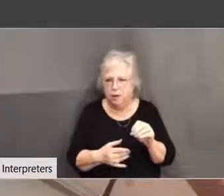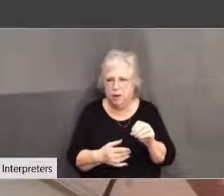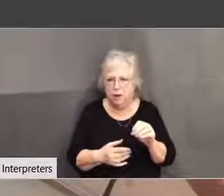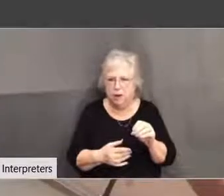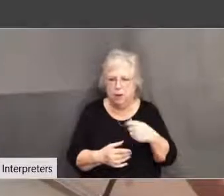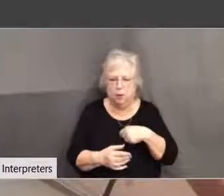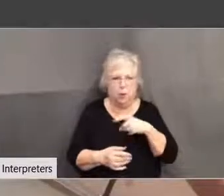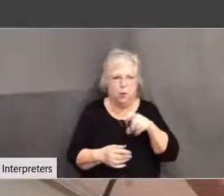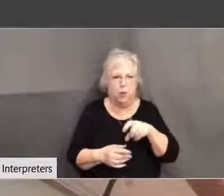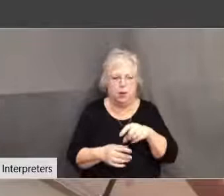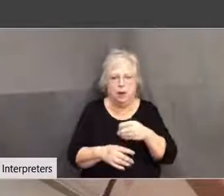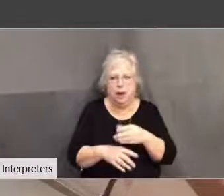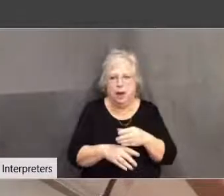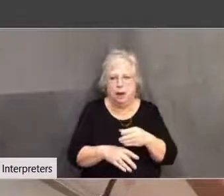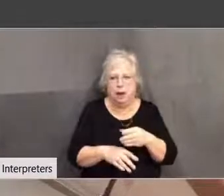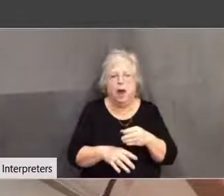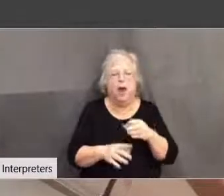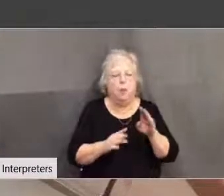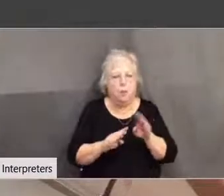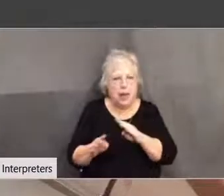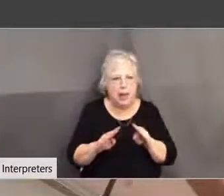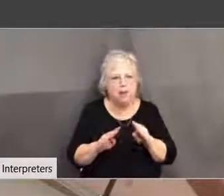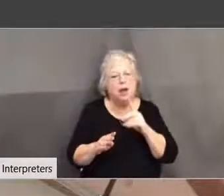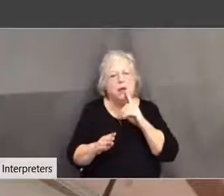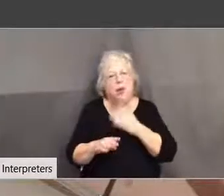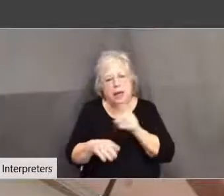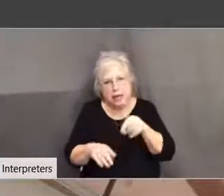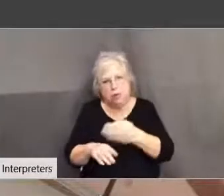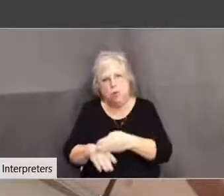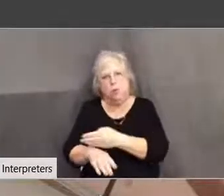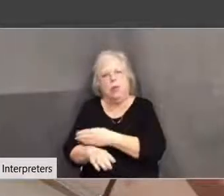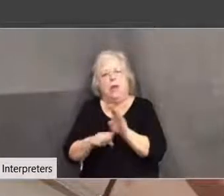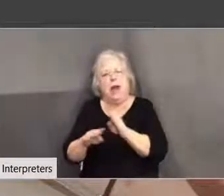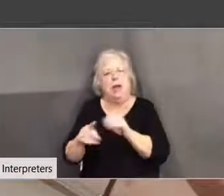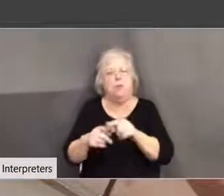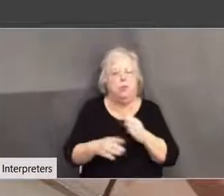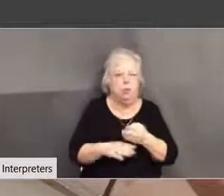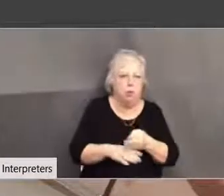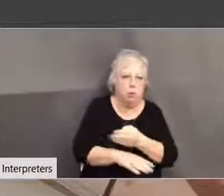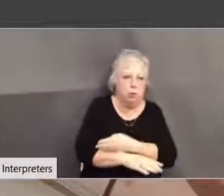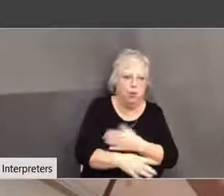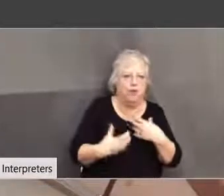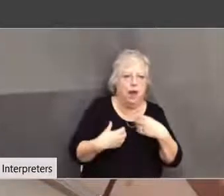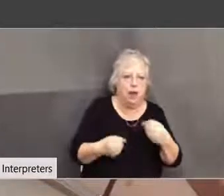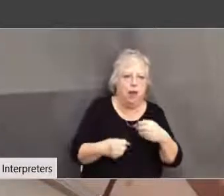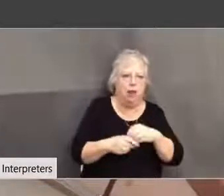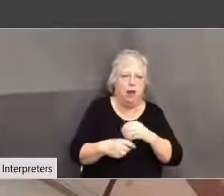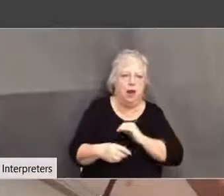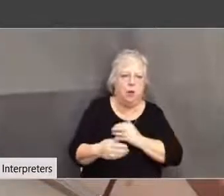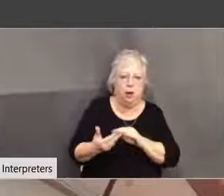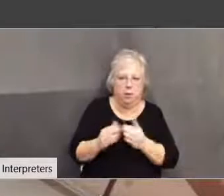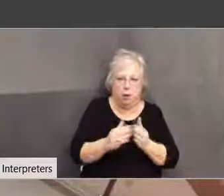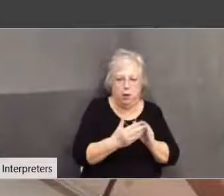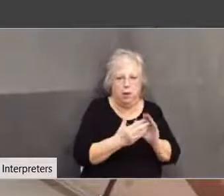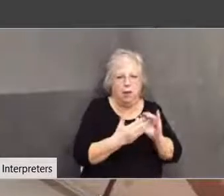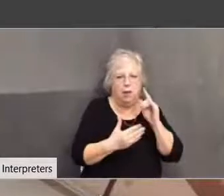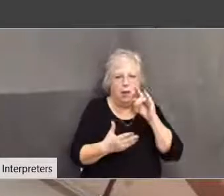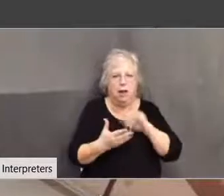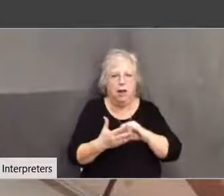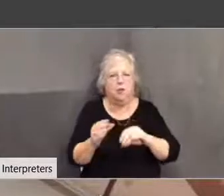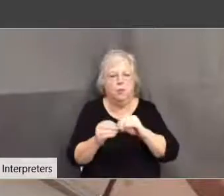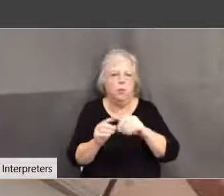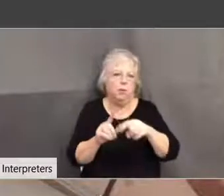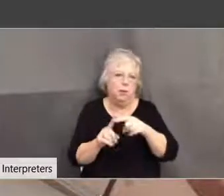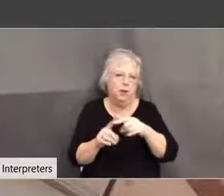our citizens and employees are living in. And I just think that that's a policy question or policy statement more than a question to our